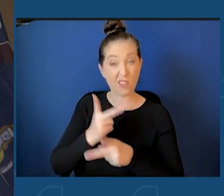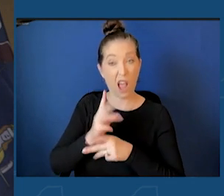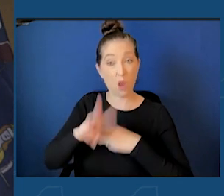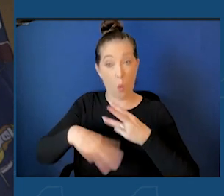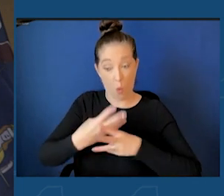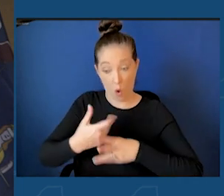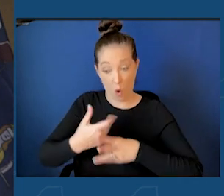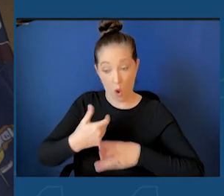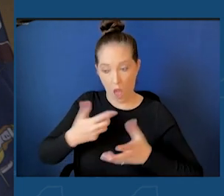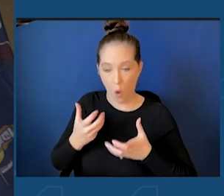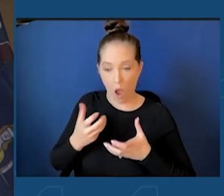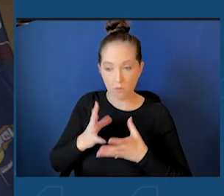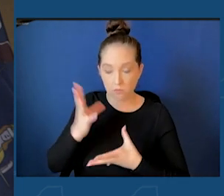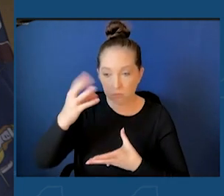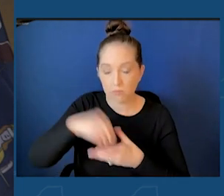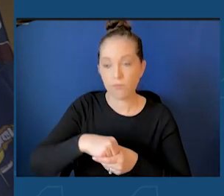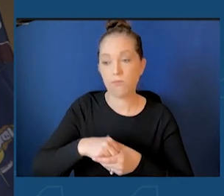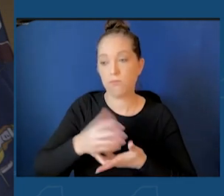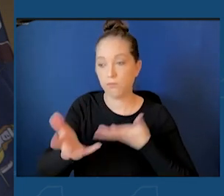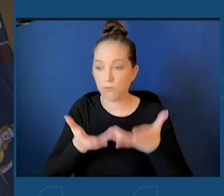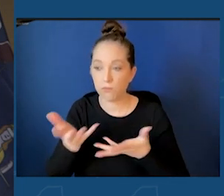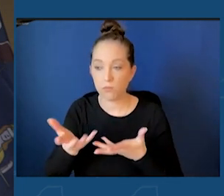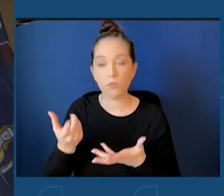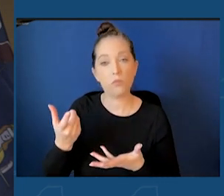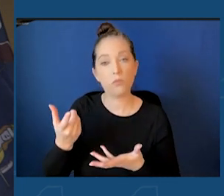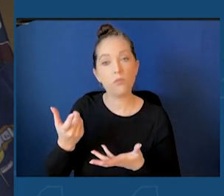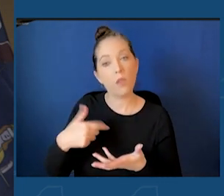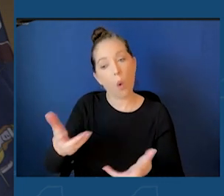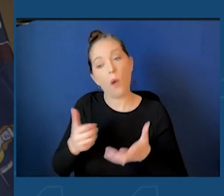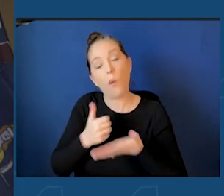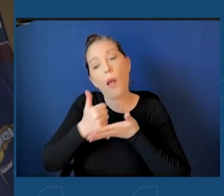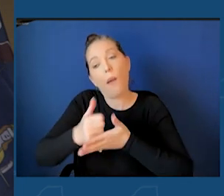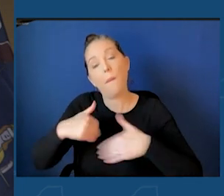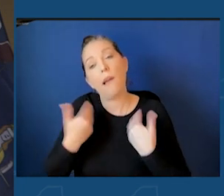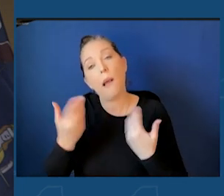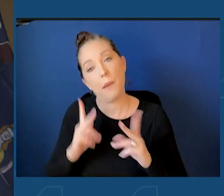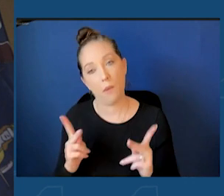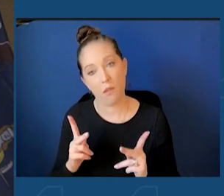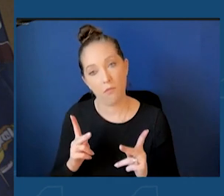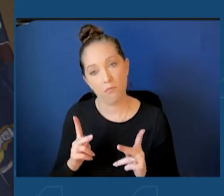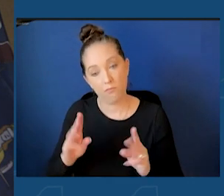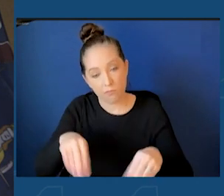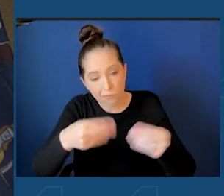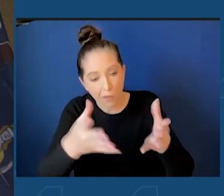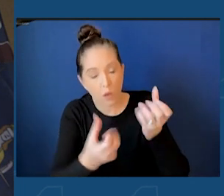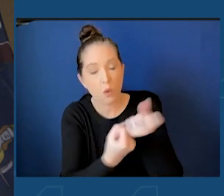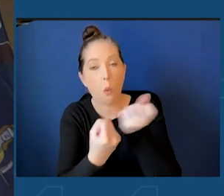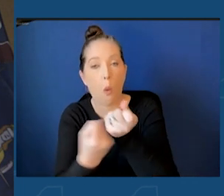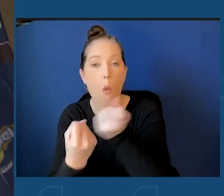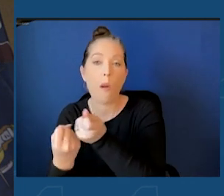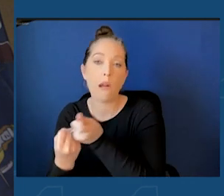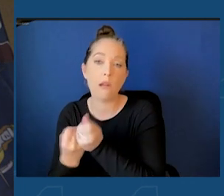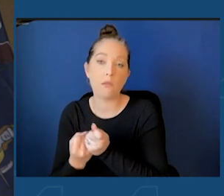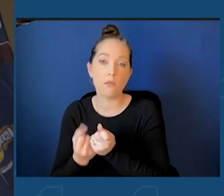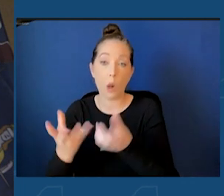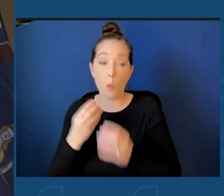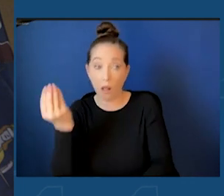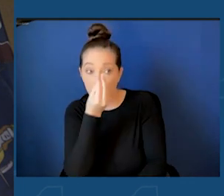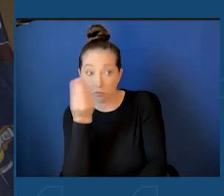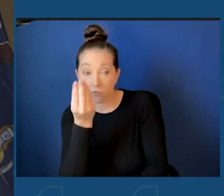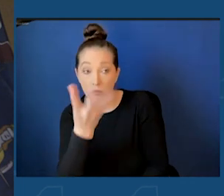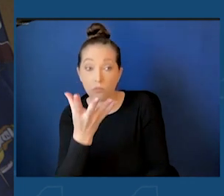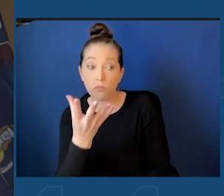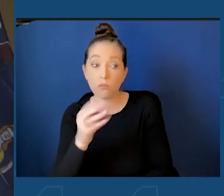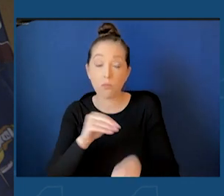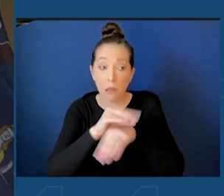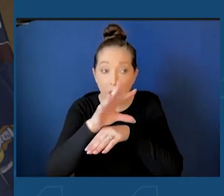we're here to help our young people, all of our people, give them the support they need, and realize that there's influences out there.